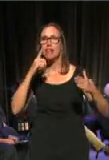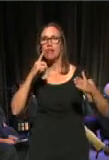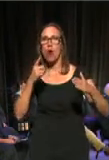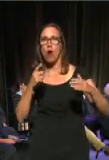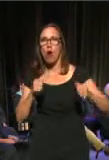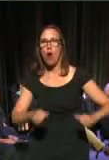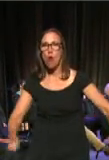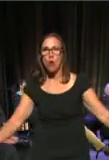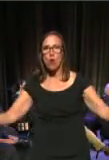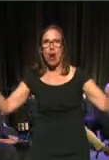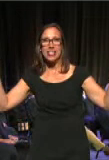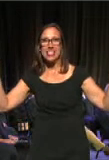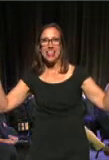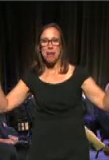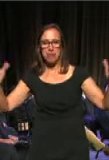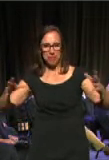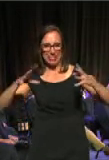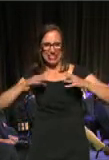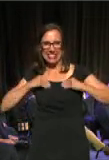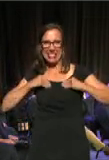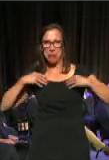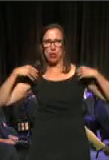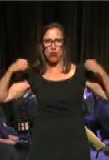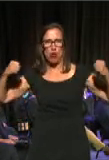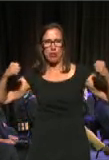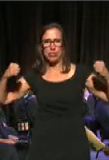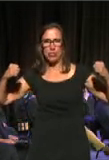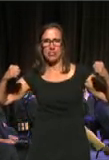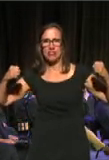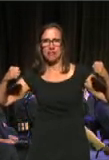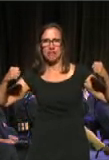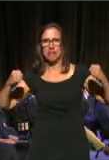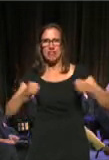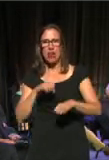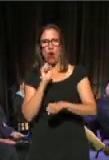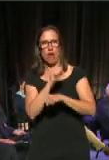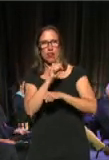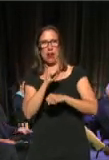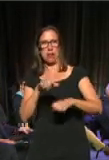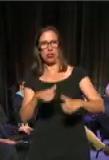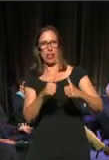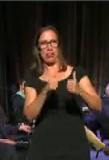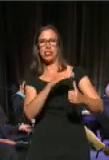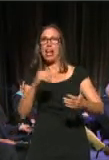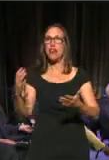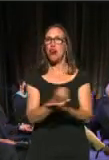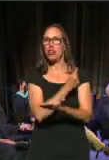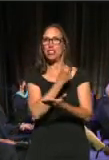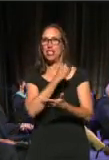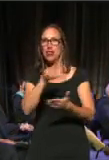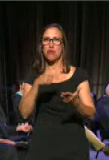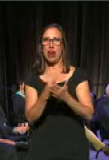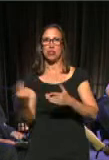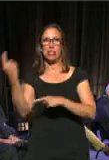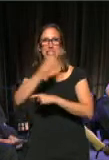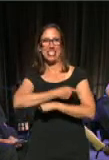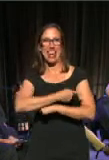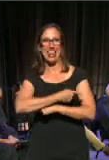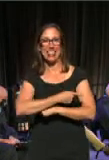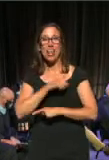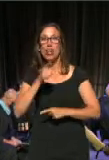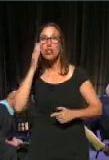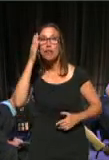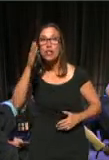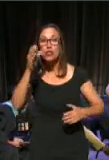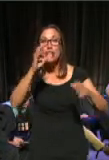rising up, taking courage, overcoming challenges, and earning your graduation day. Your